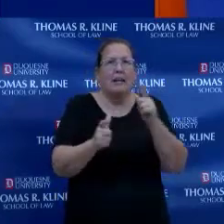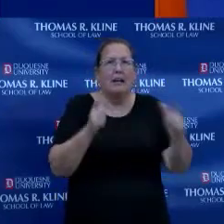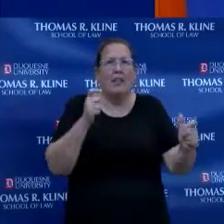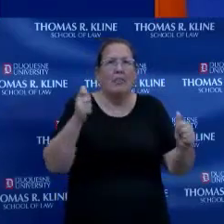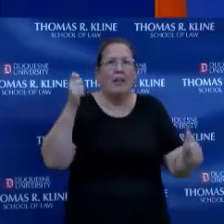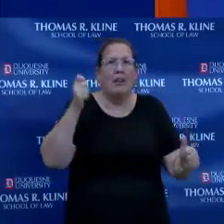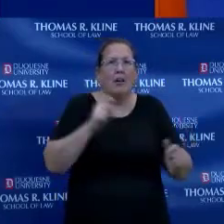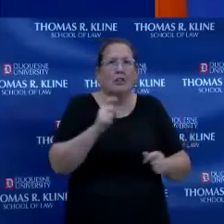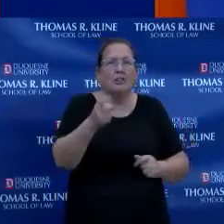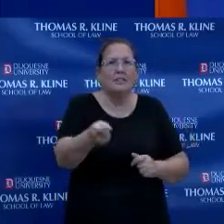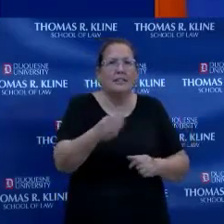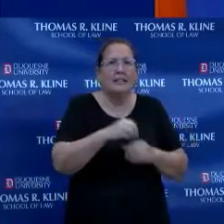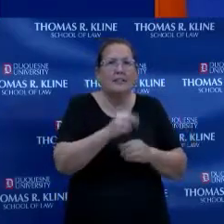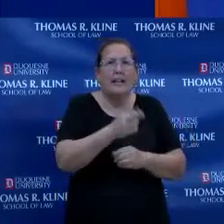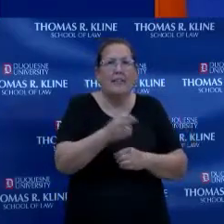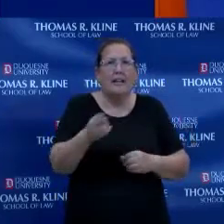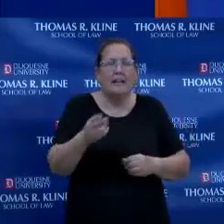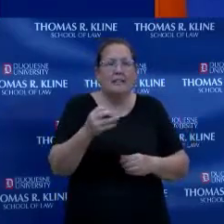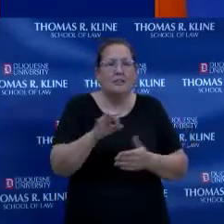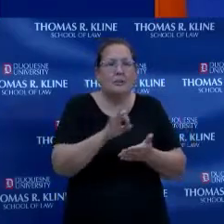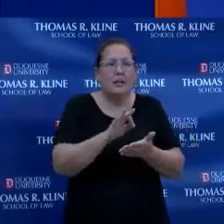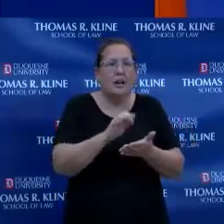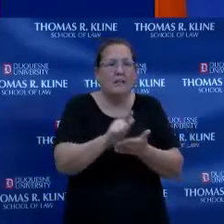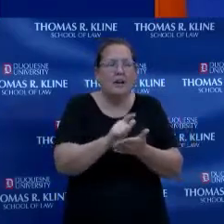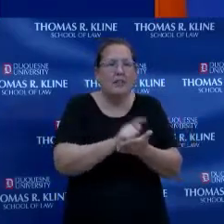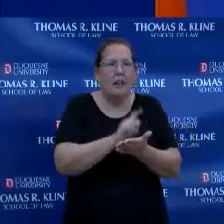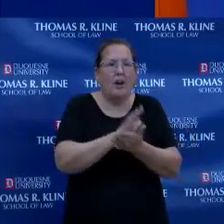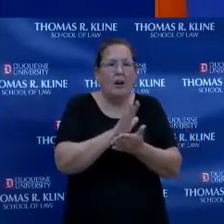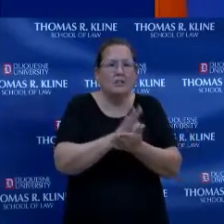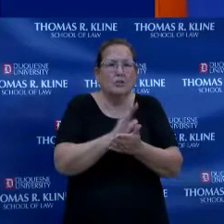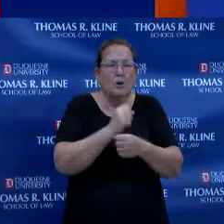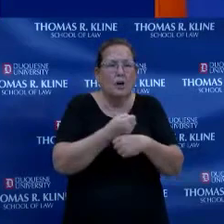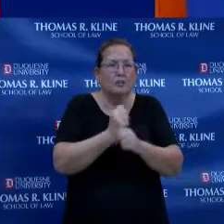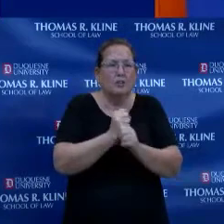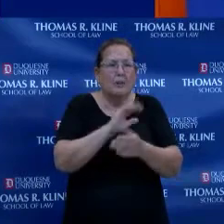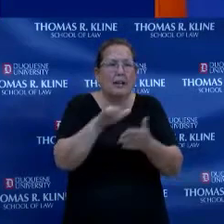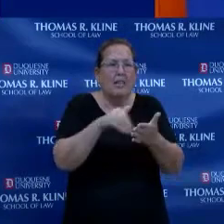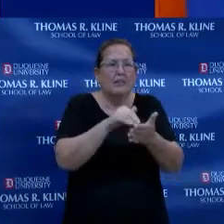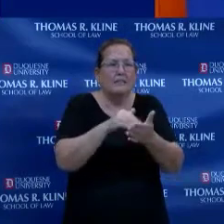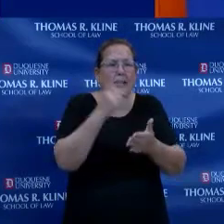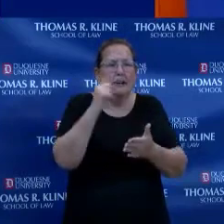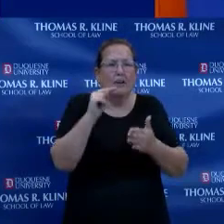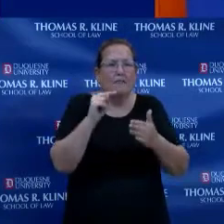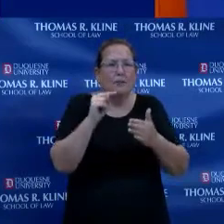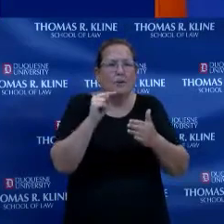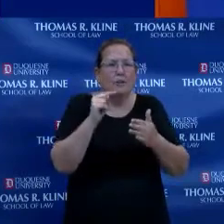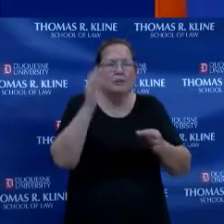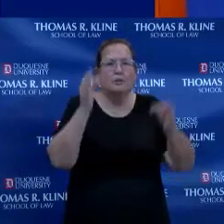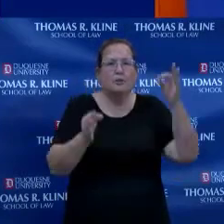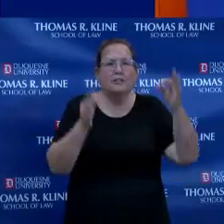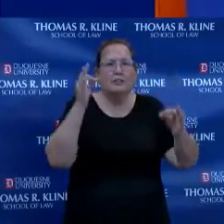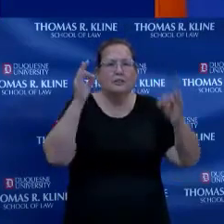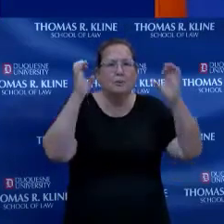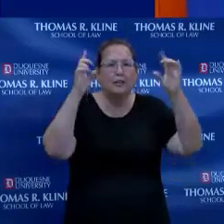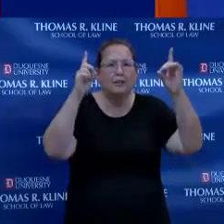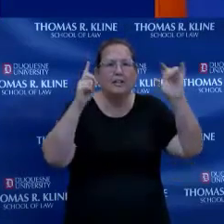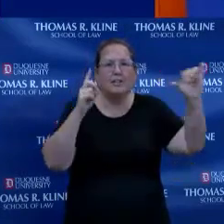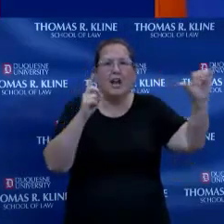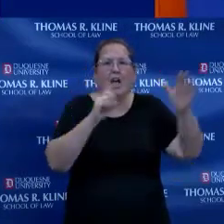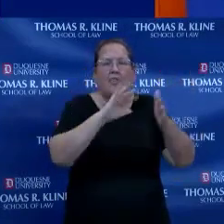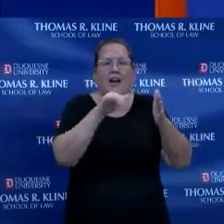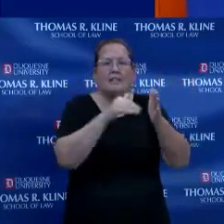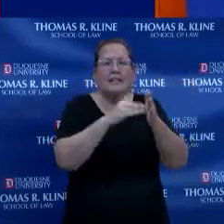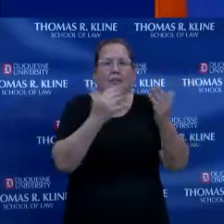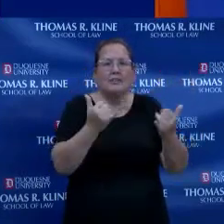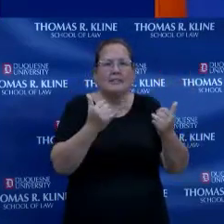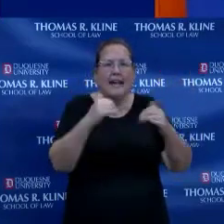gift in the history of the law school to create the Thomas R. Kline Center for Judicial Education. And that center is now up